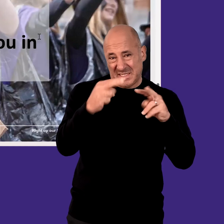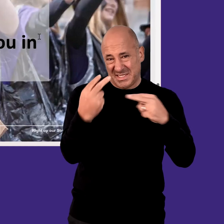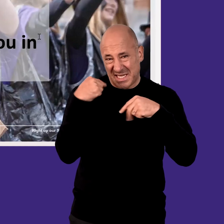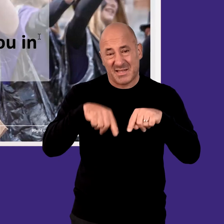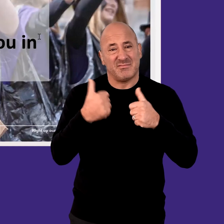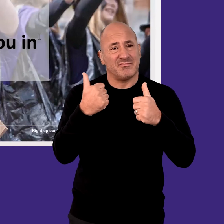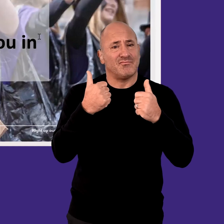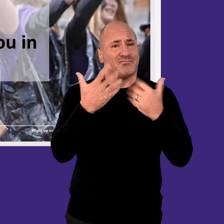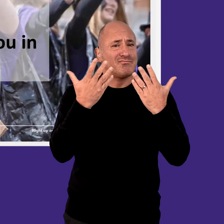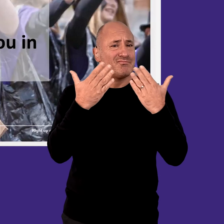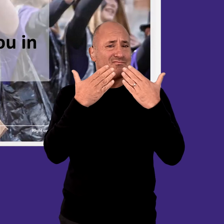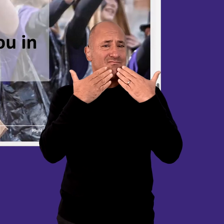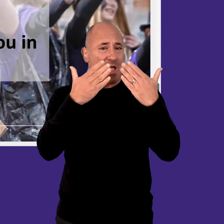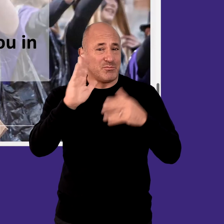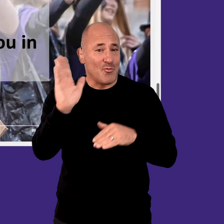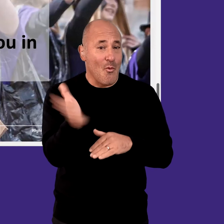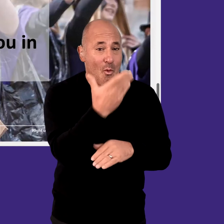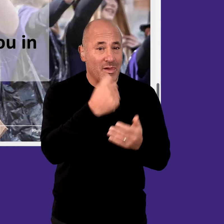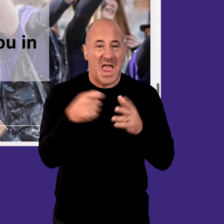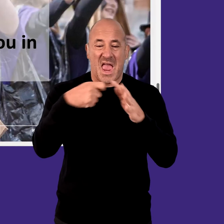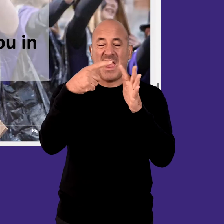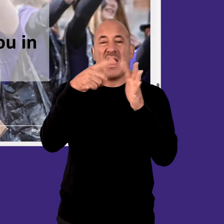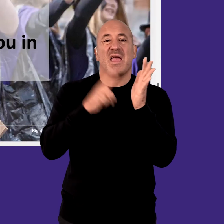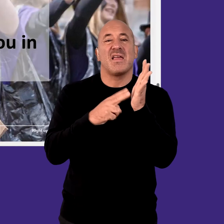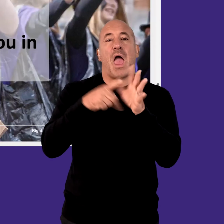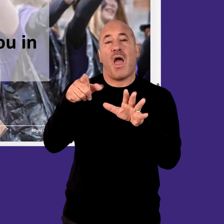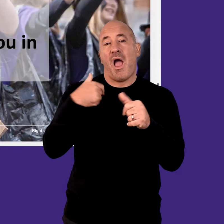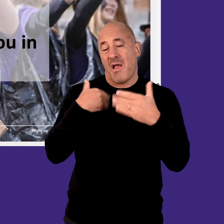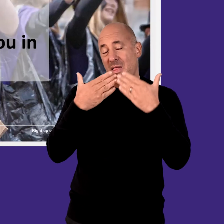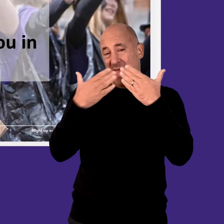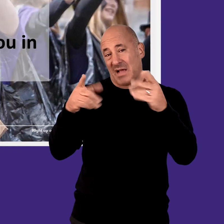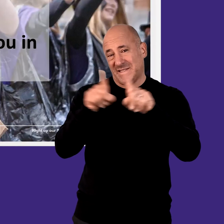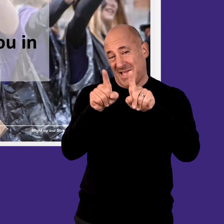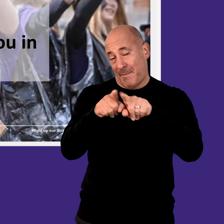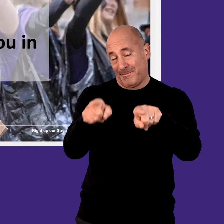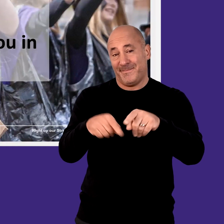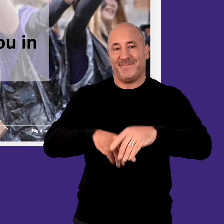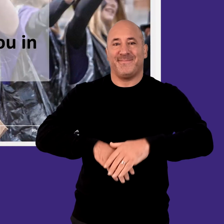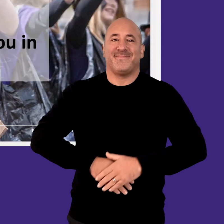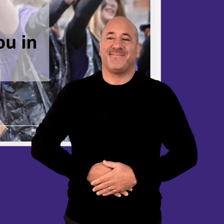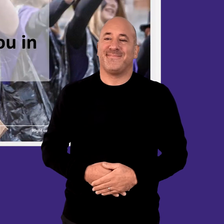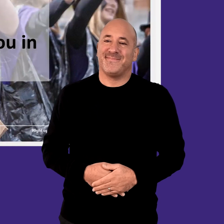at future events, and certainly the next one in September. Thanks, everyone.